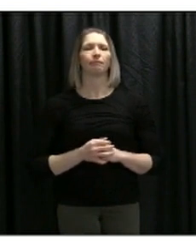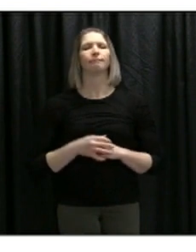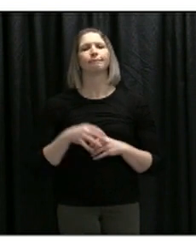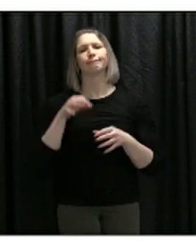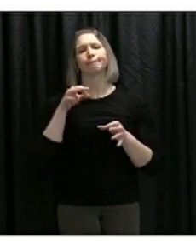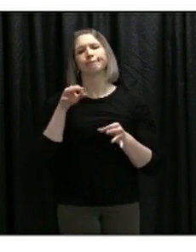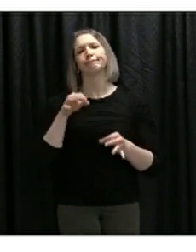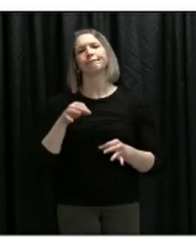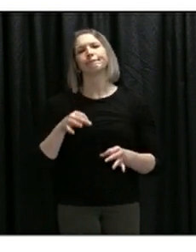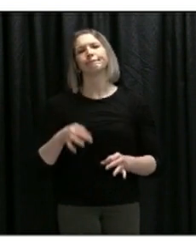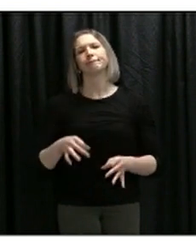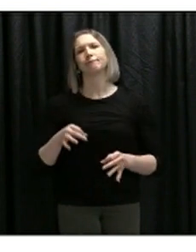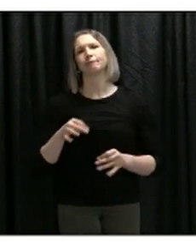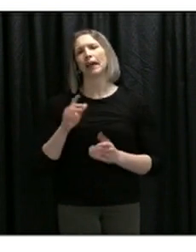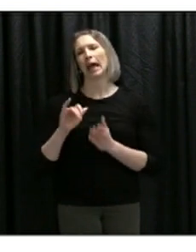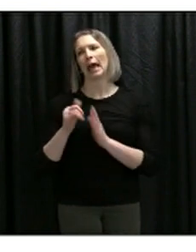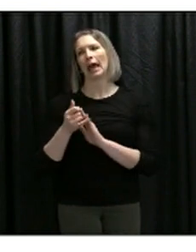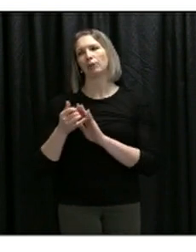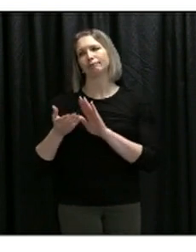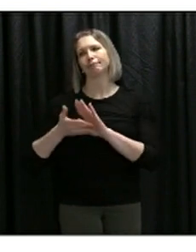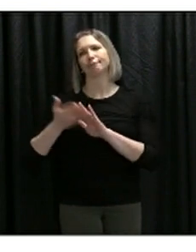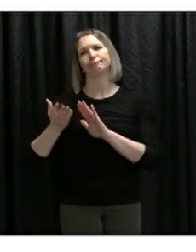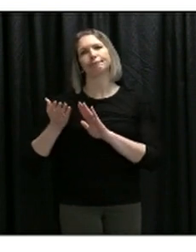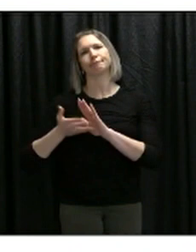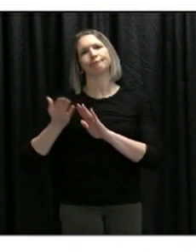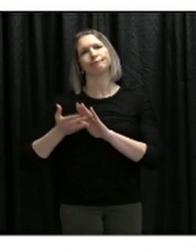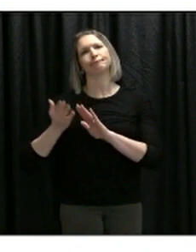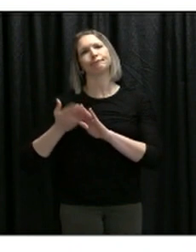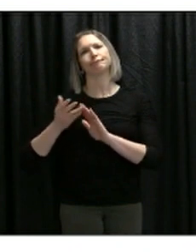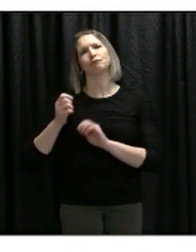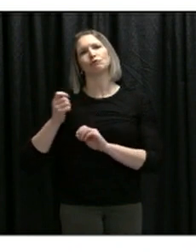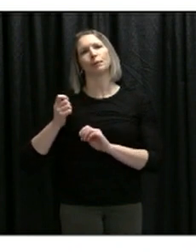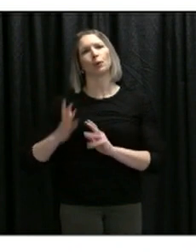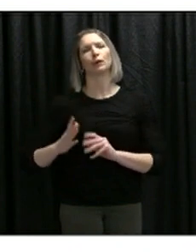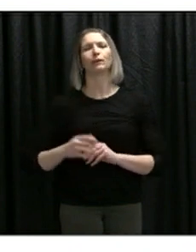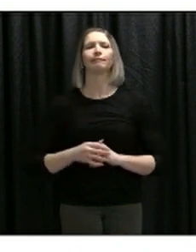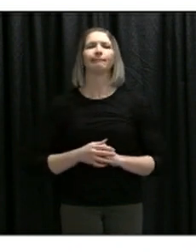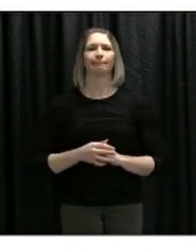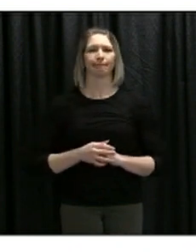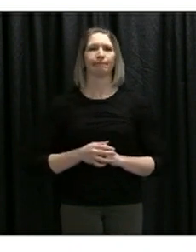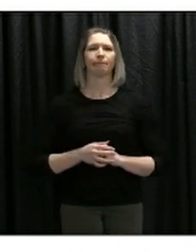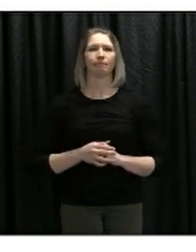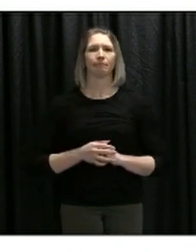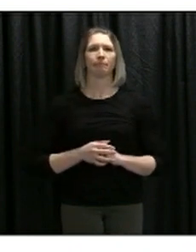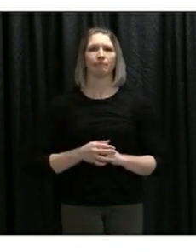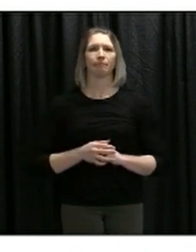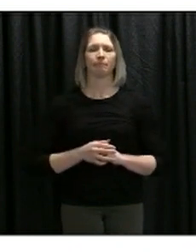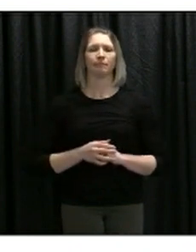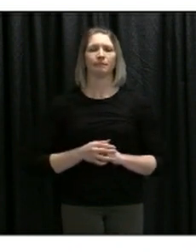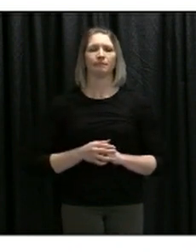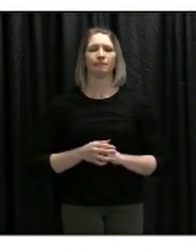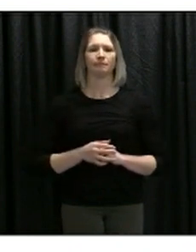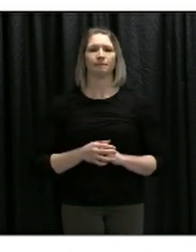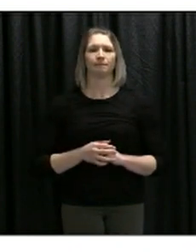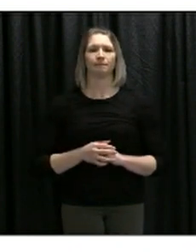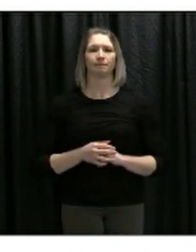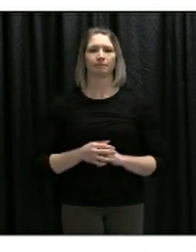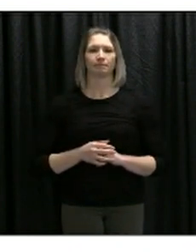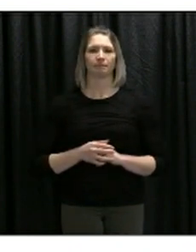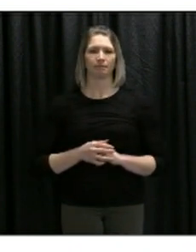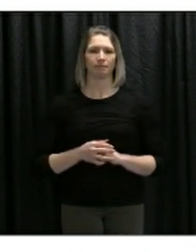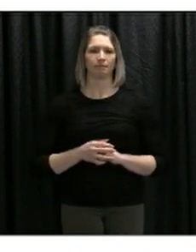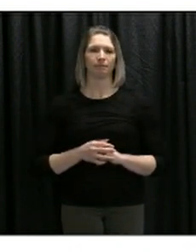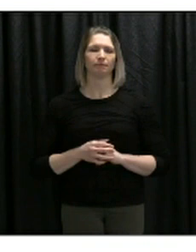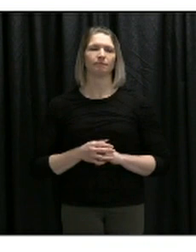by name to ask questions. Please do not press *1 until your name has been called. Following this, should time permit, reporters